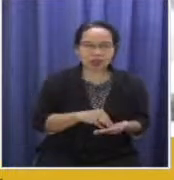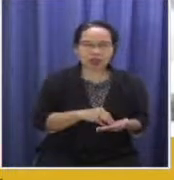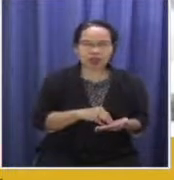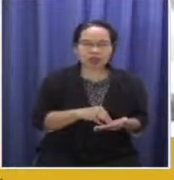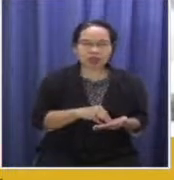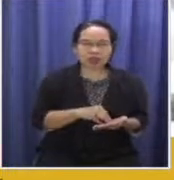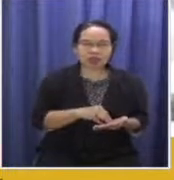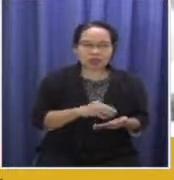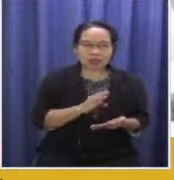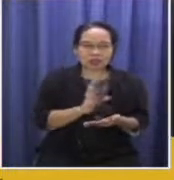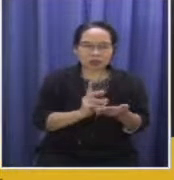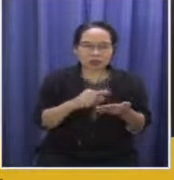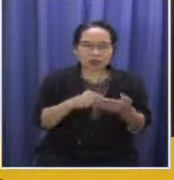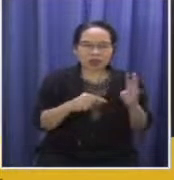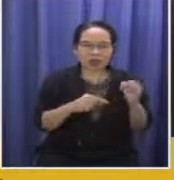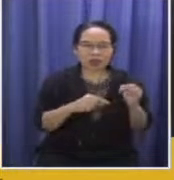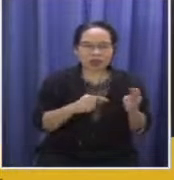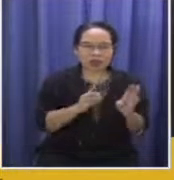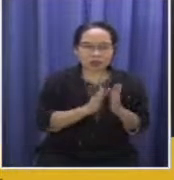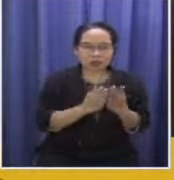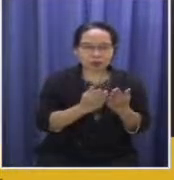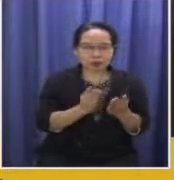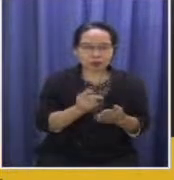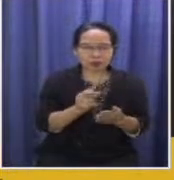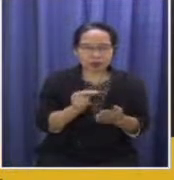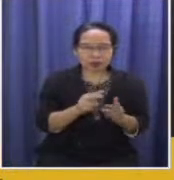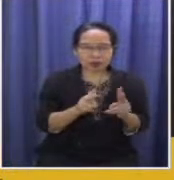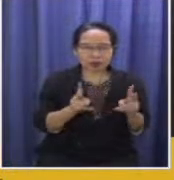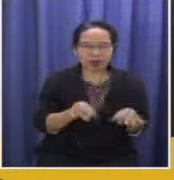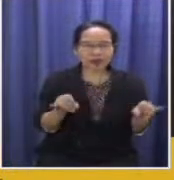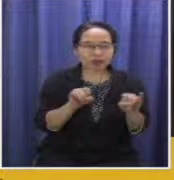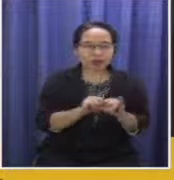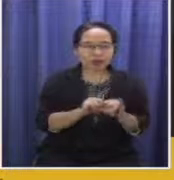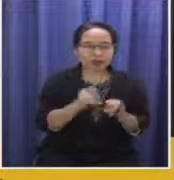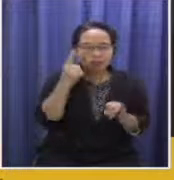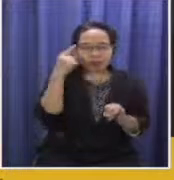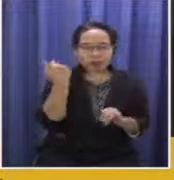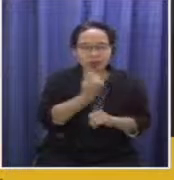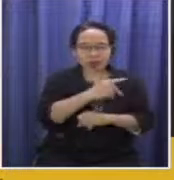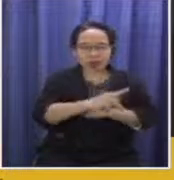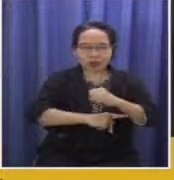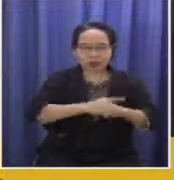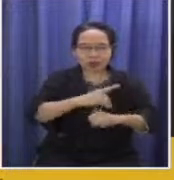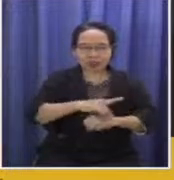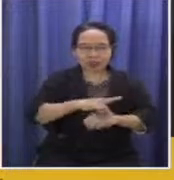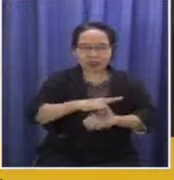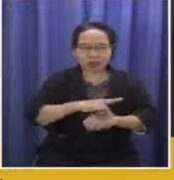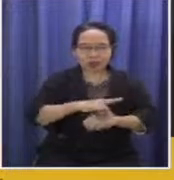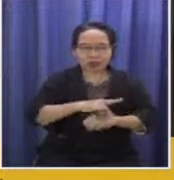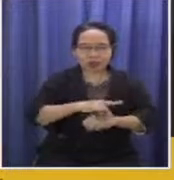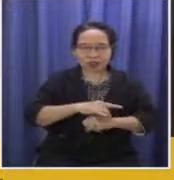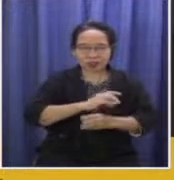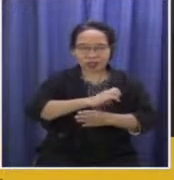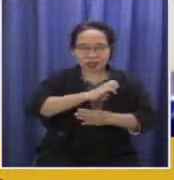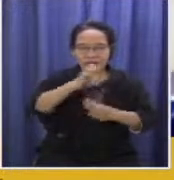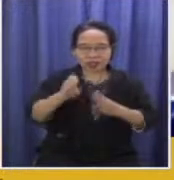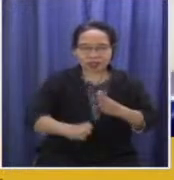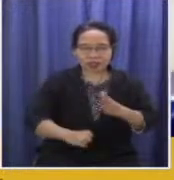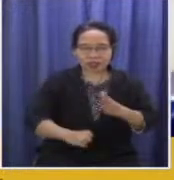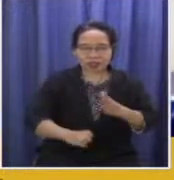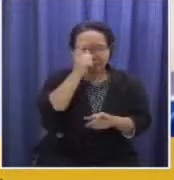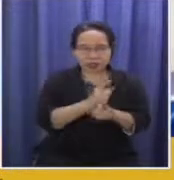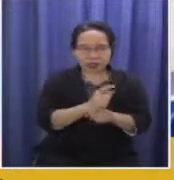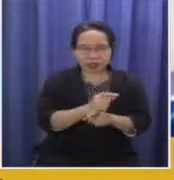in 1:14 of the book of Genesis is very much important for our planet Earth. To conclude,